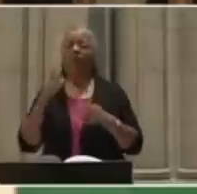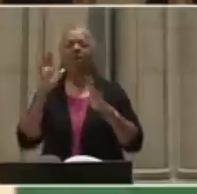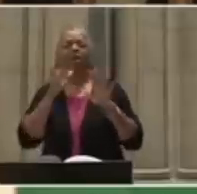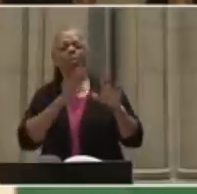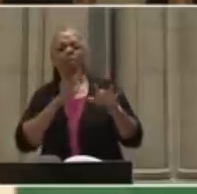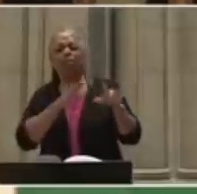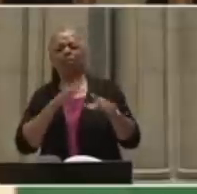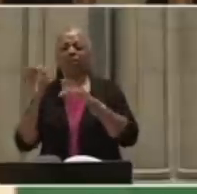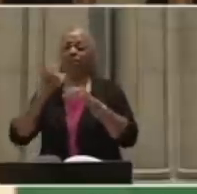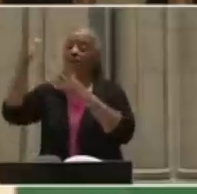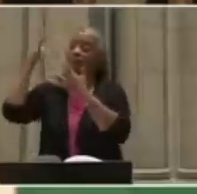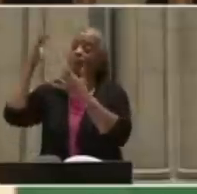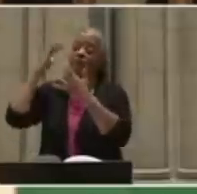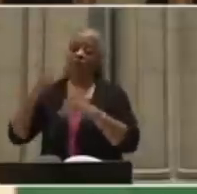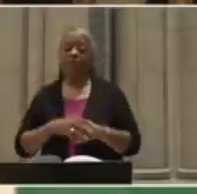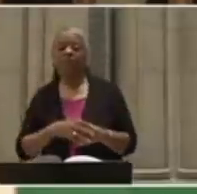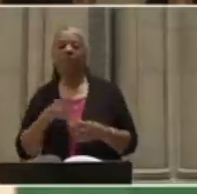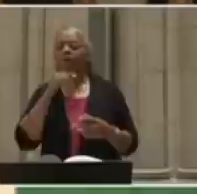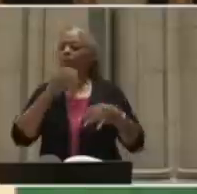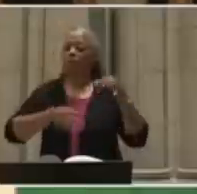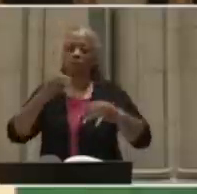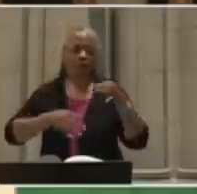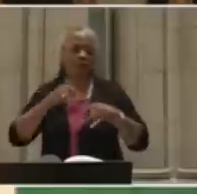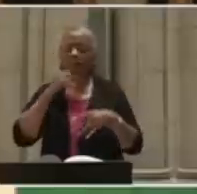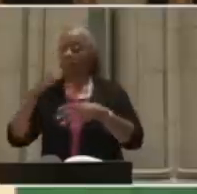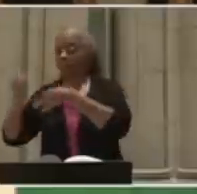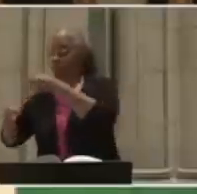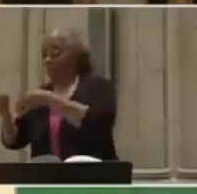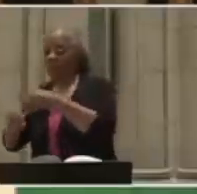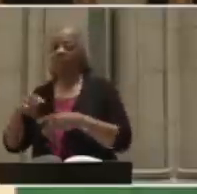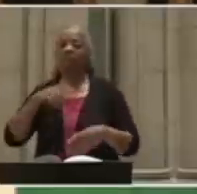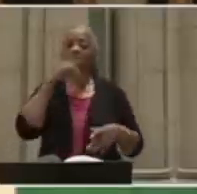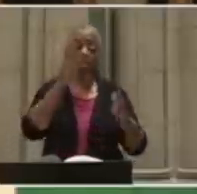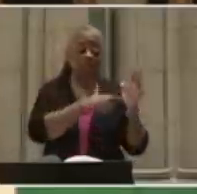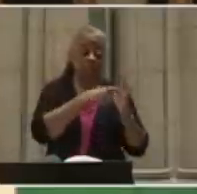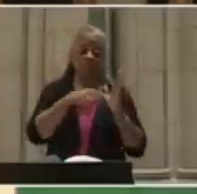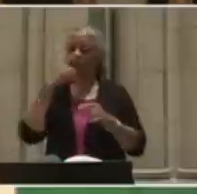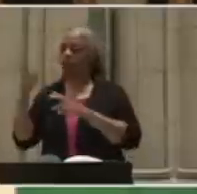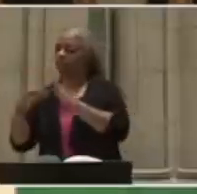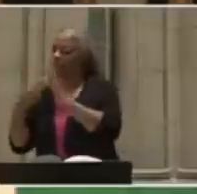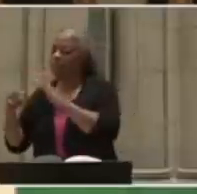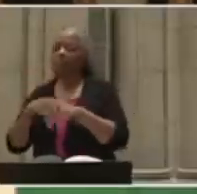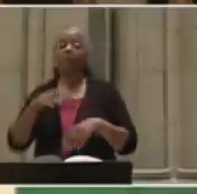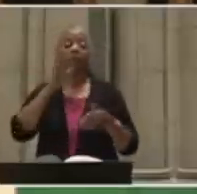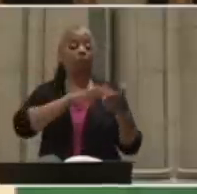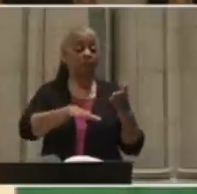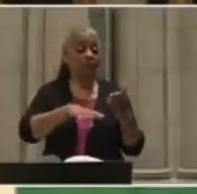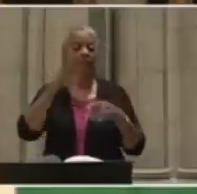not judge, and you will not be judged. Do not condemn, and you will not be condemned. Forgive, and you will be